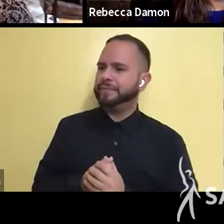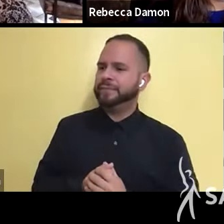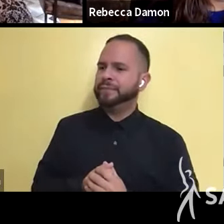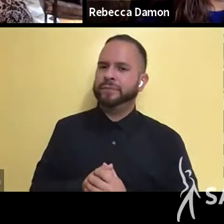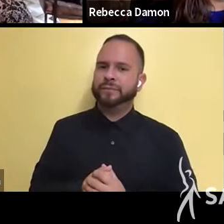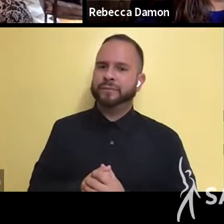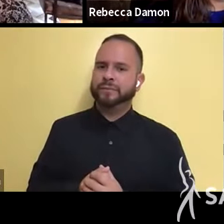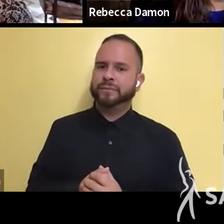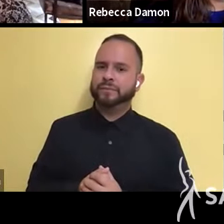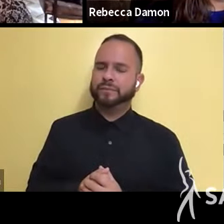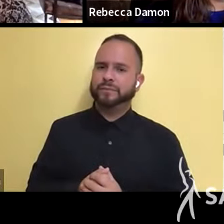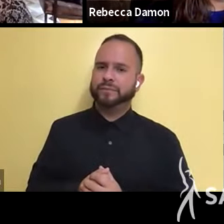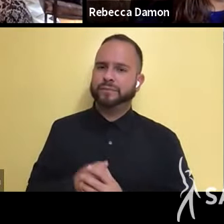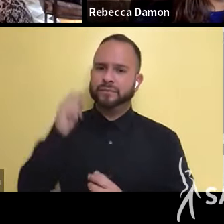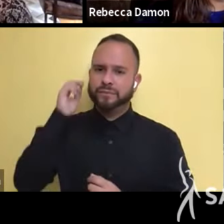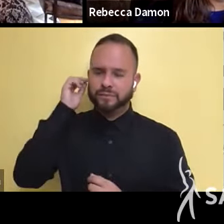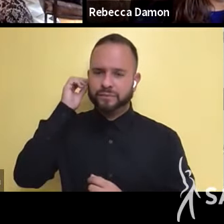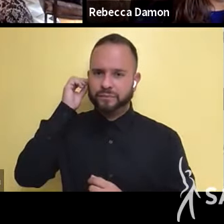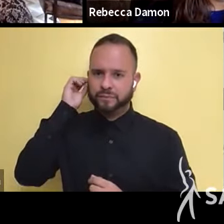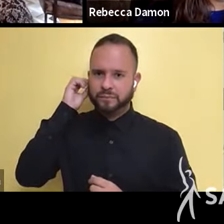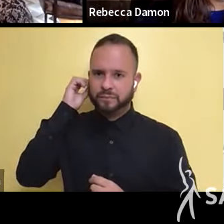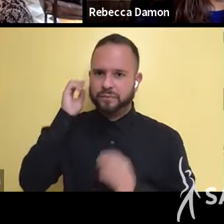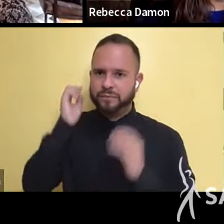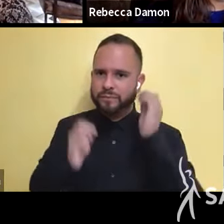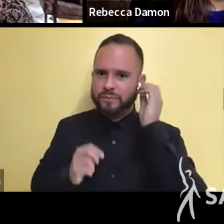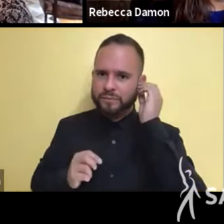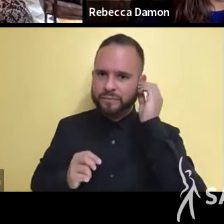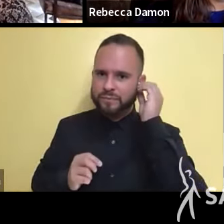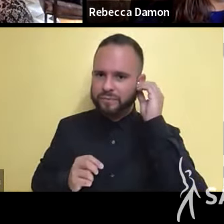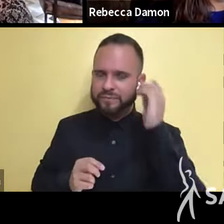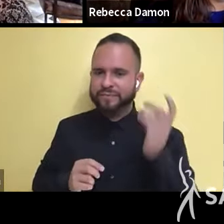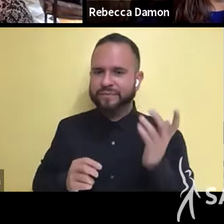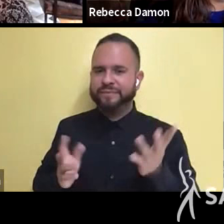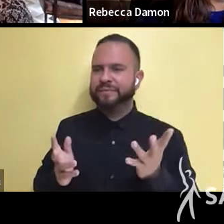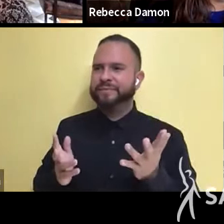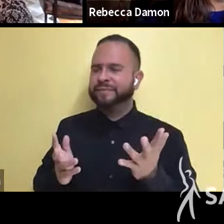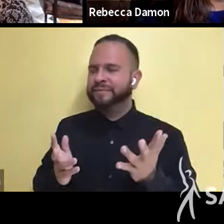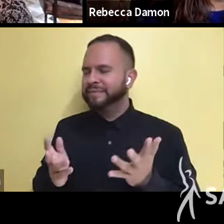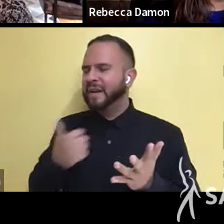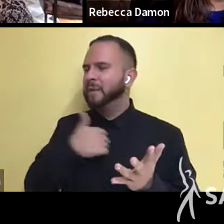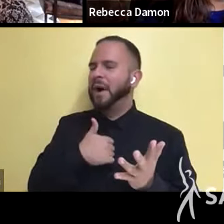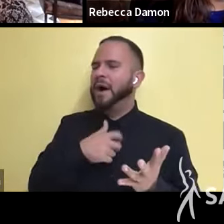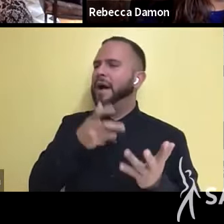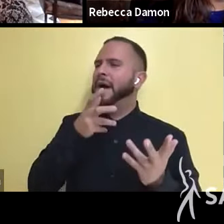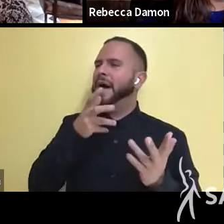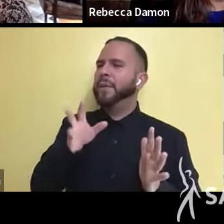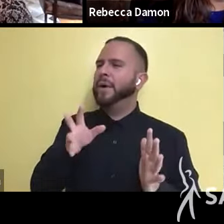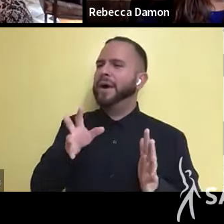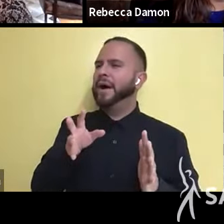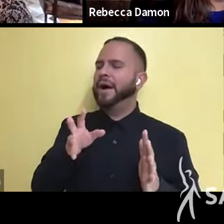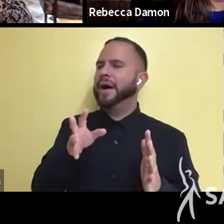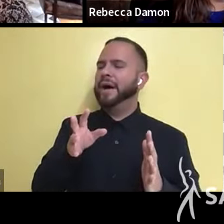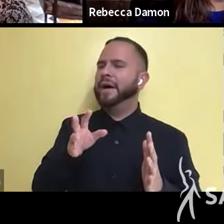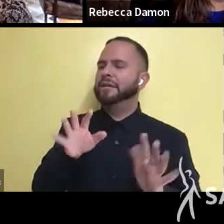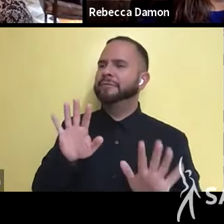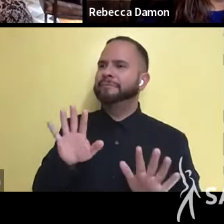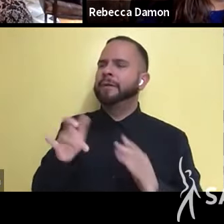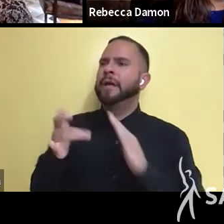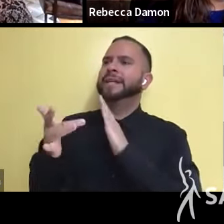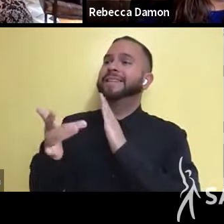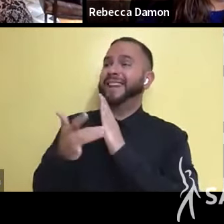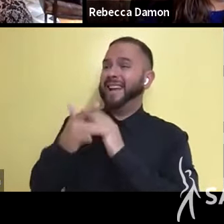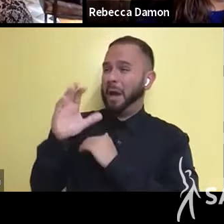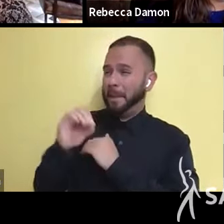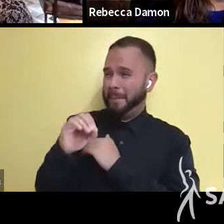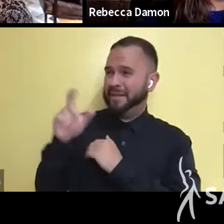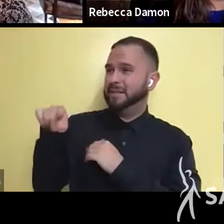is there a lot of, I don't want to be with tech companies, they want to fight that. Do